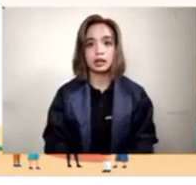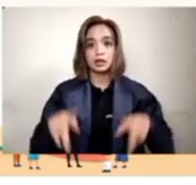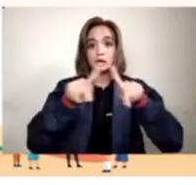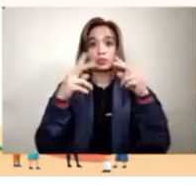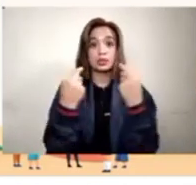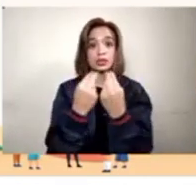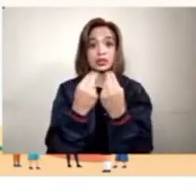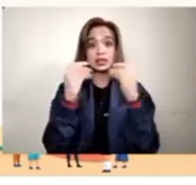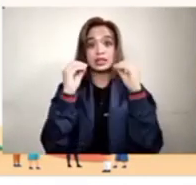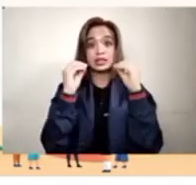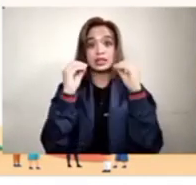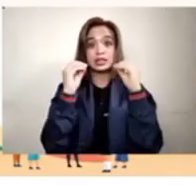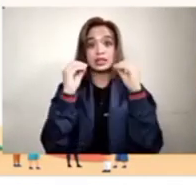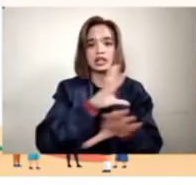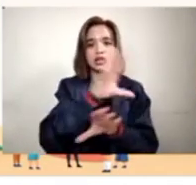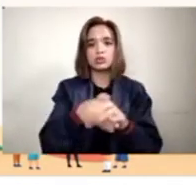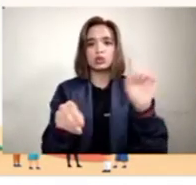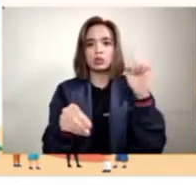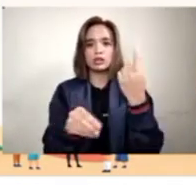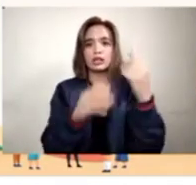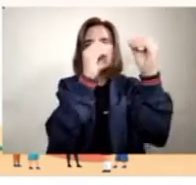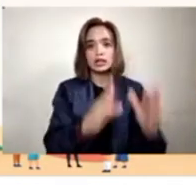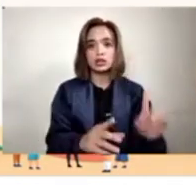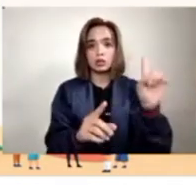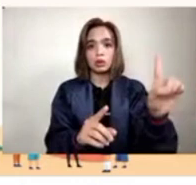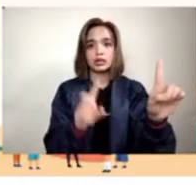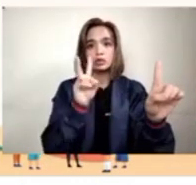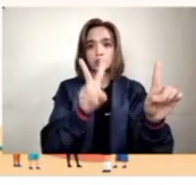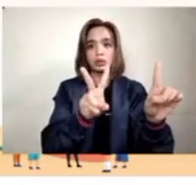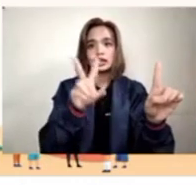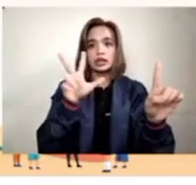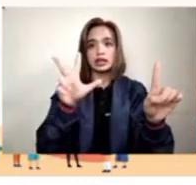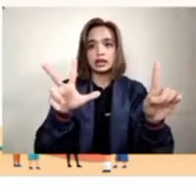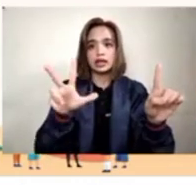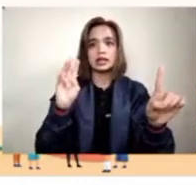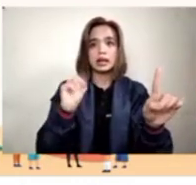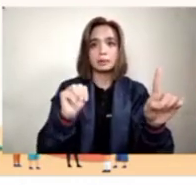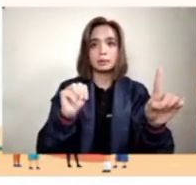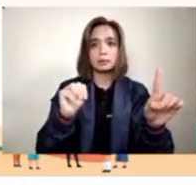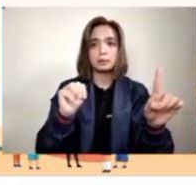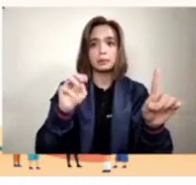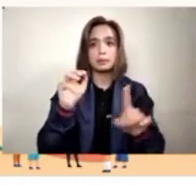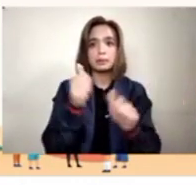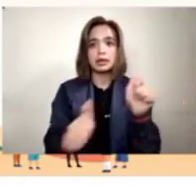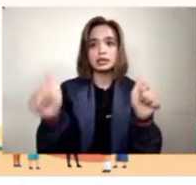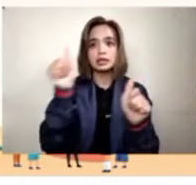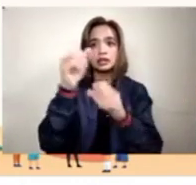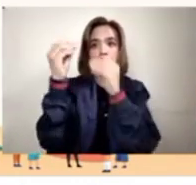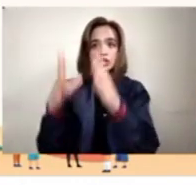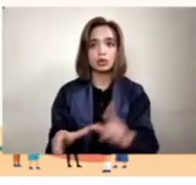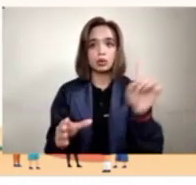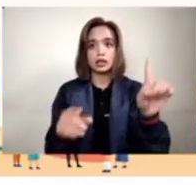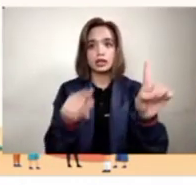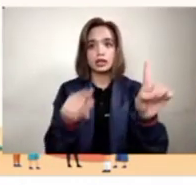Currently, teaching positions only include teacher 1, 2, 3, and master